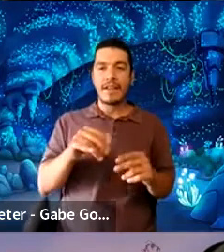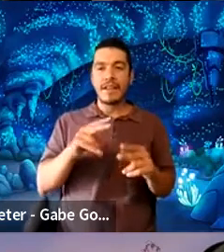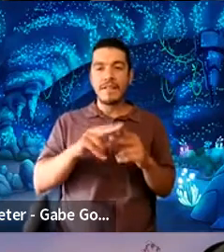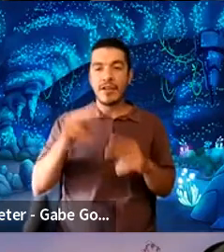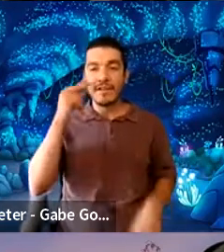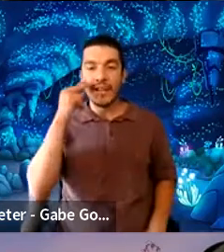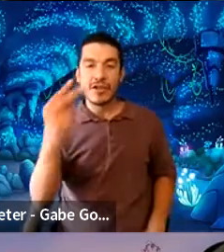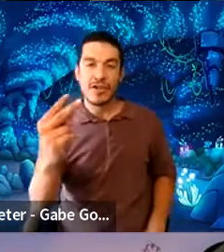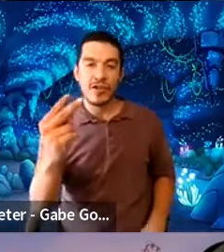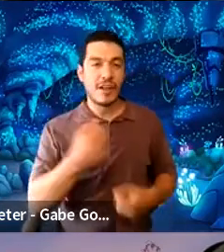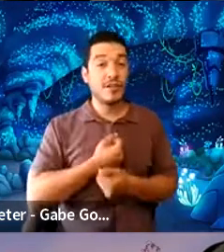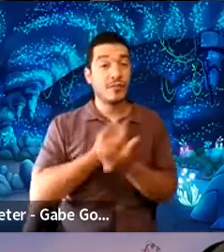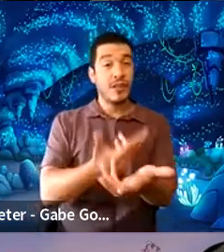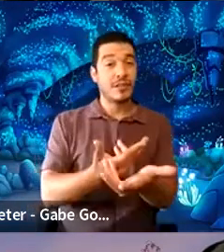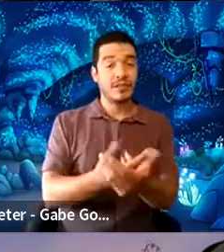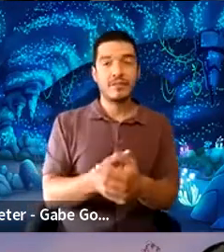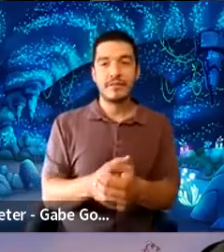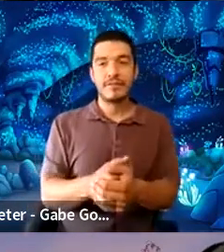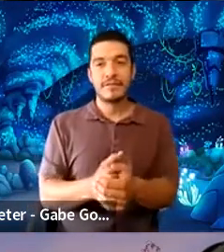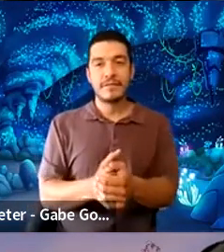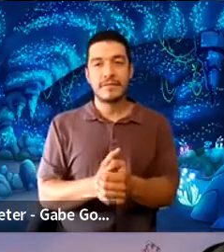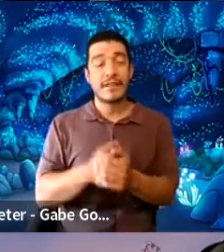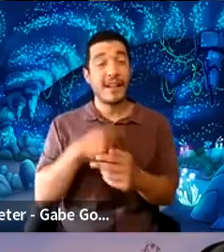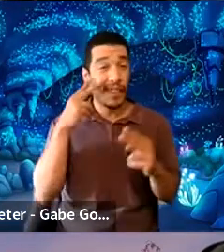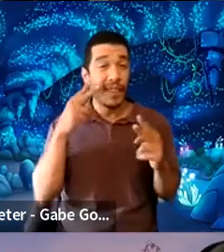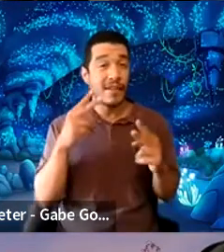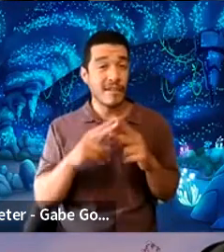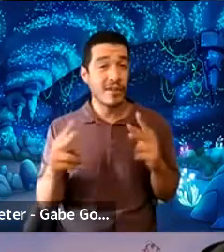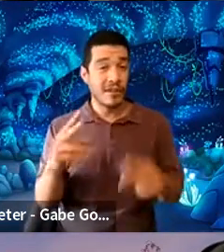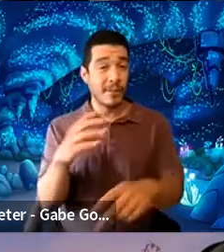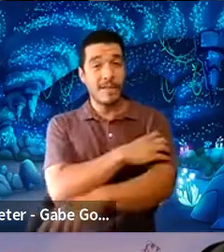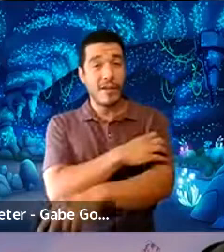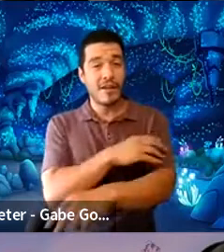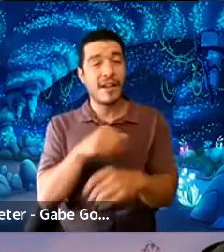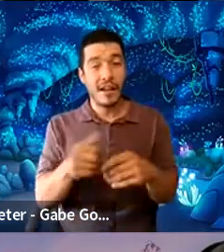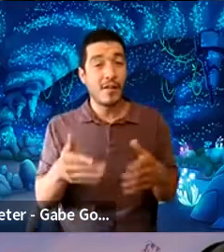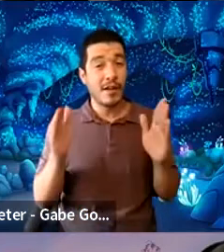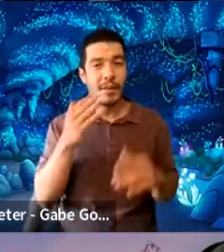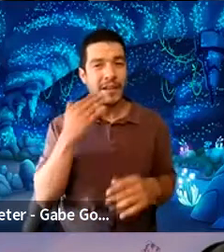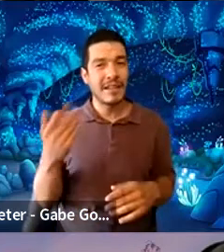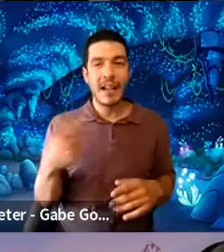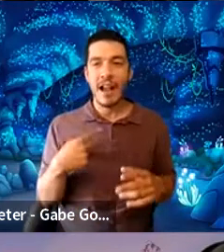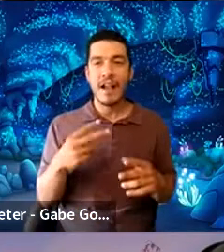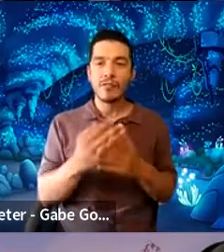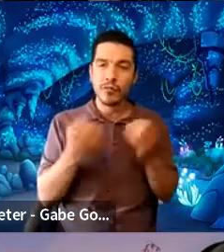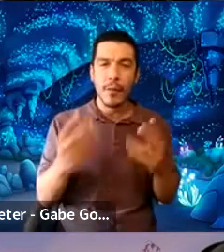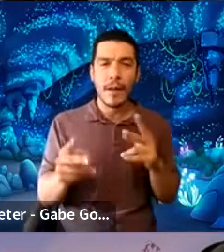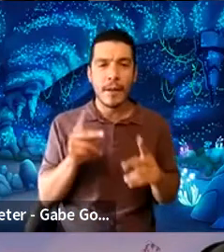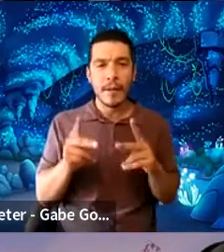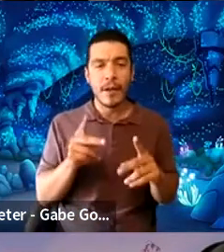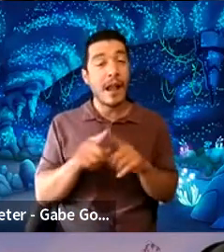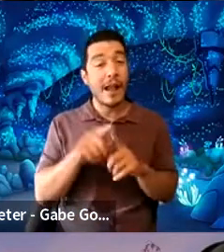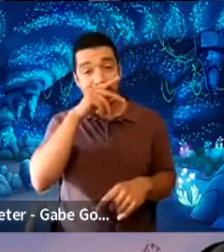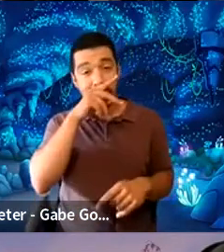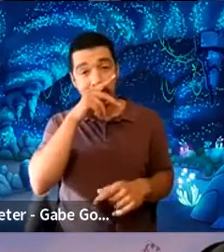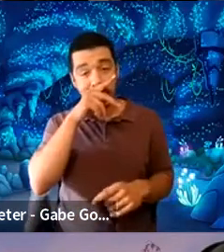visually expressed, which I think is kind of empowering in kind of a way, because there are so many people there, you know, as